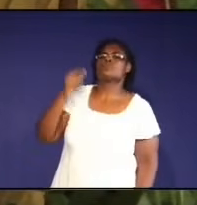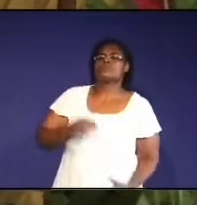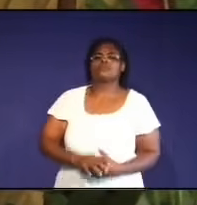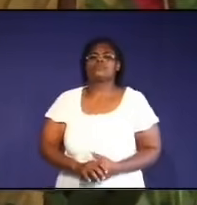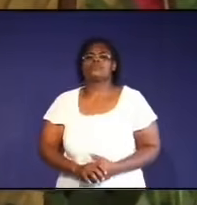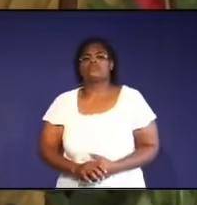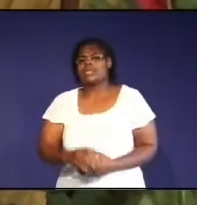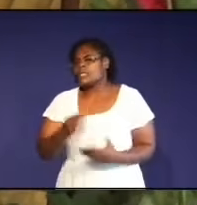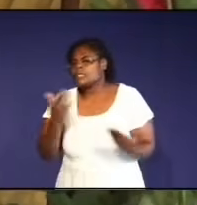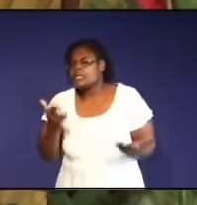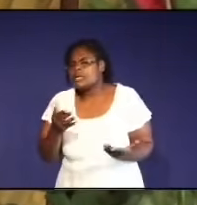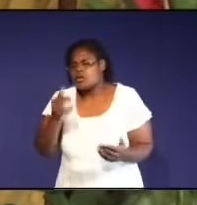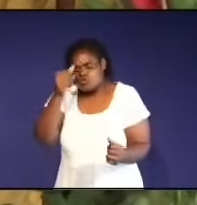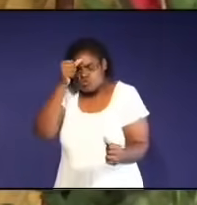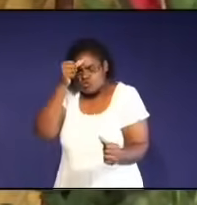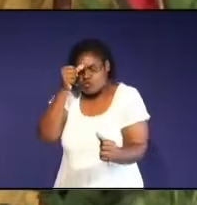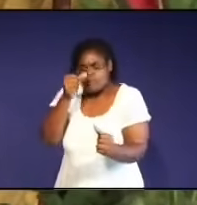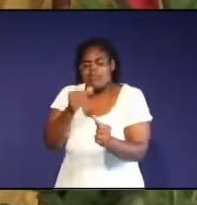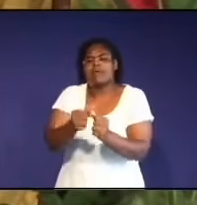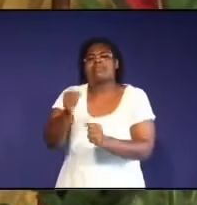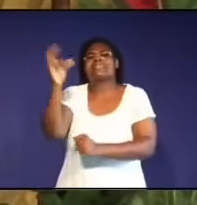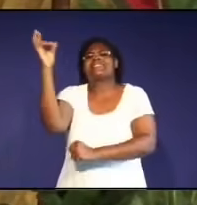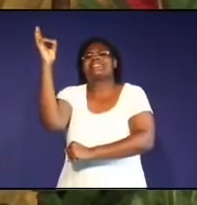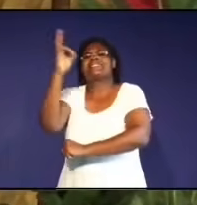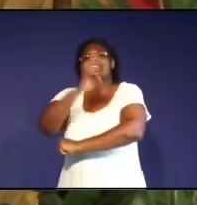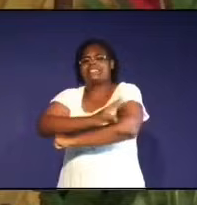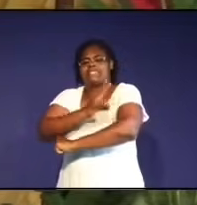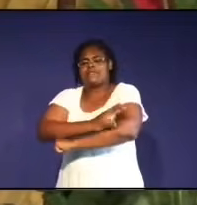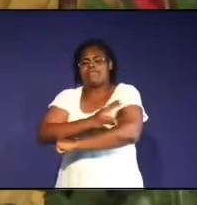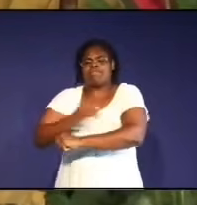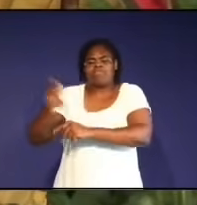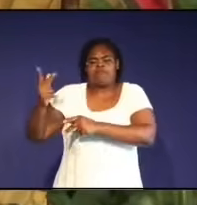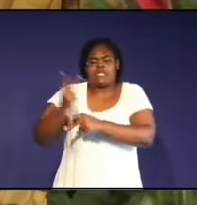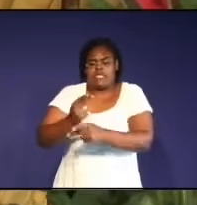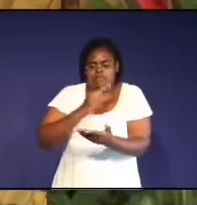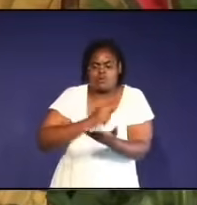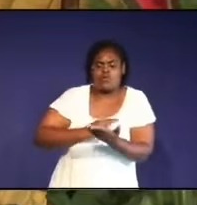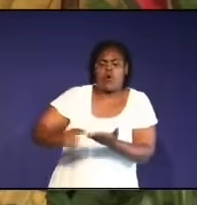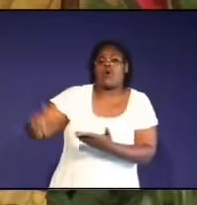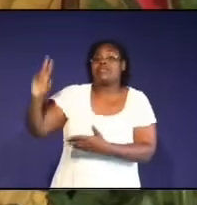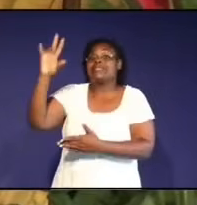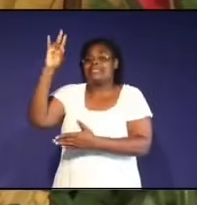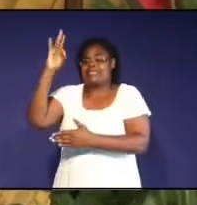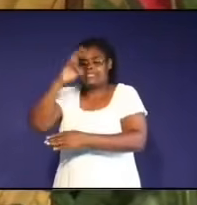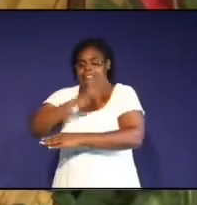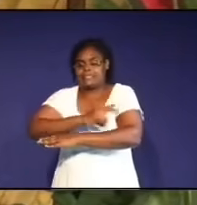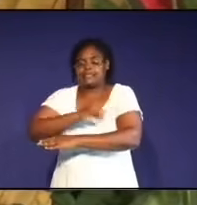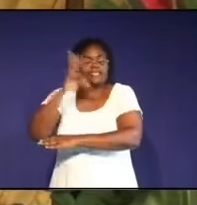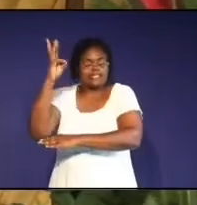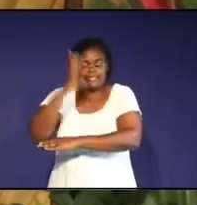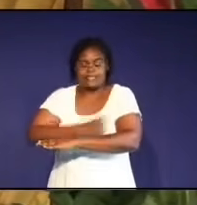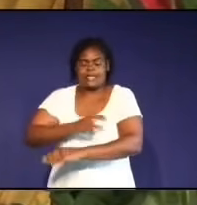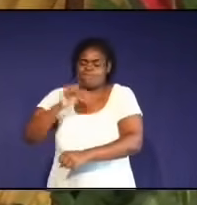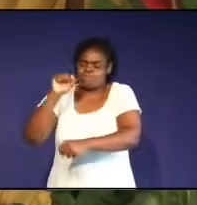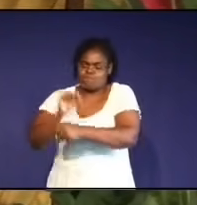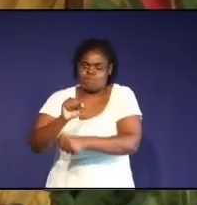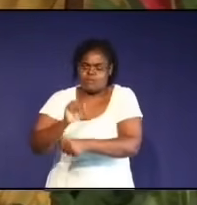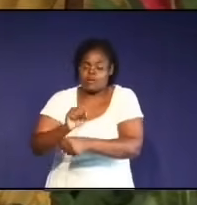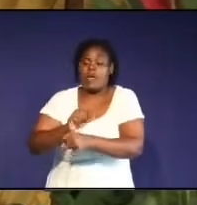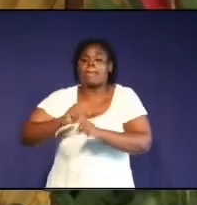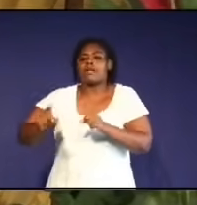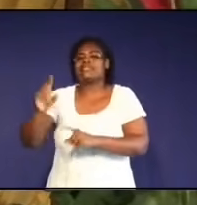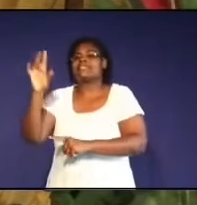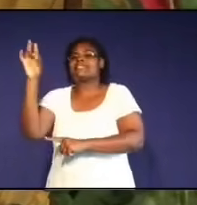It says, remember the Sabbath day to keep it holy. 6 days shalt thou labor and do all thy work, but the seventh day is the Sabbath of the